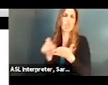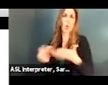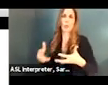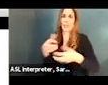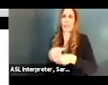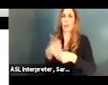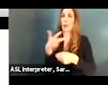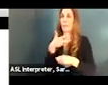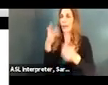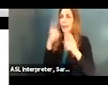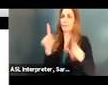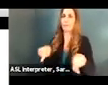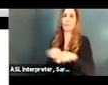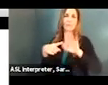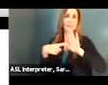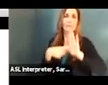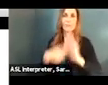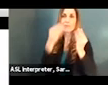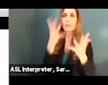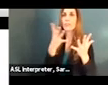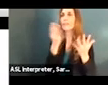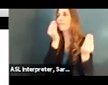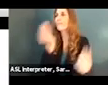the information that can be shared with the other team